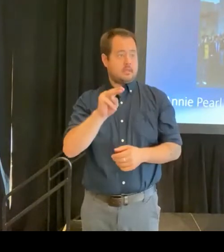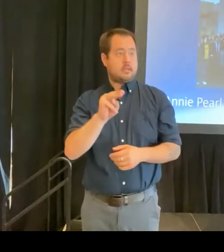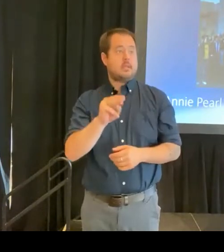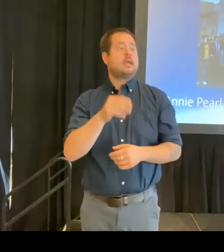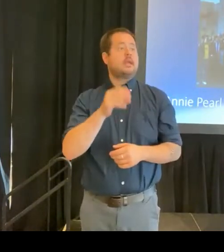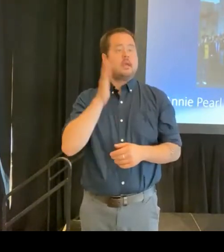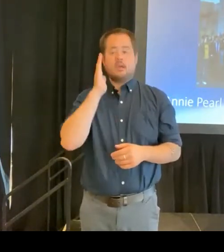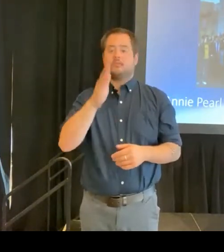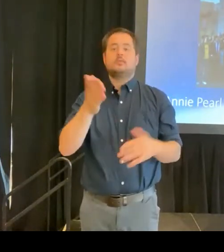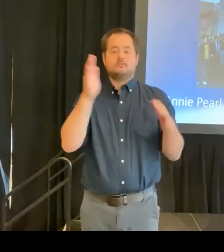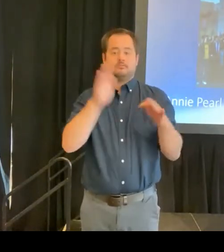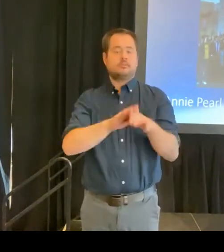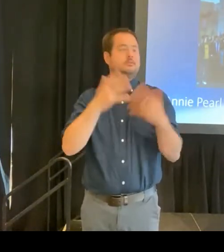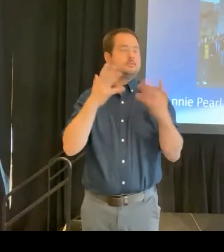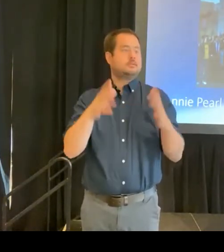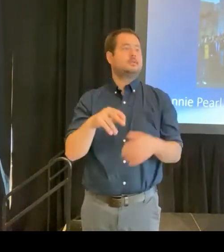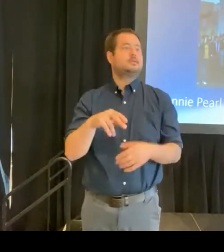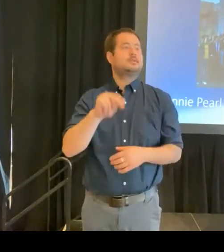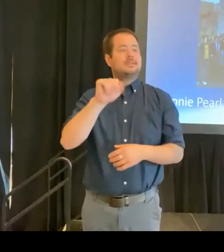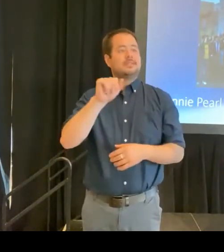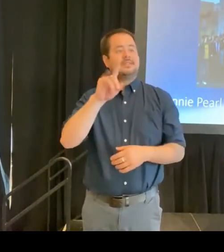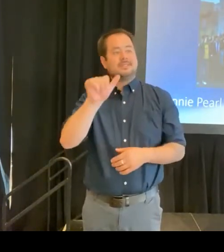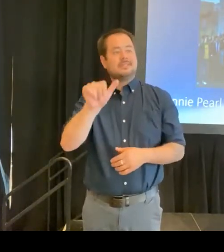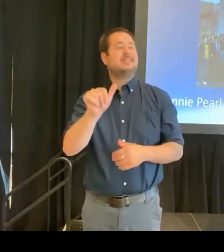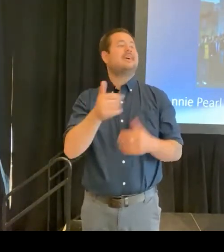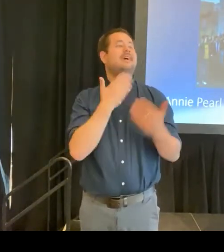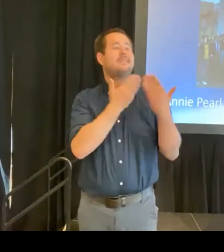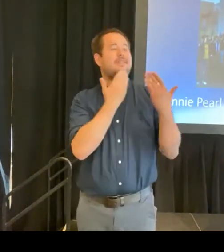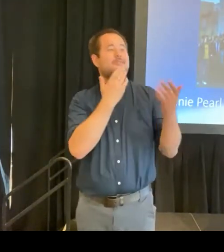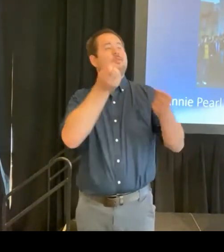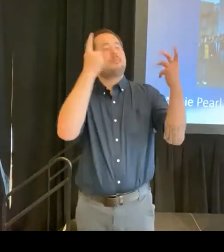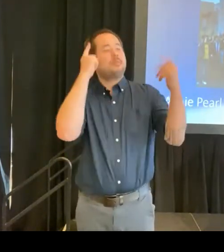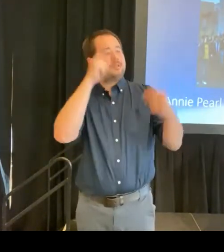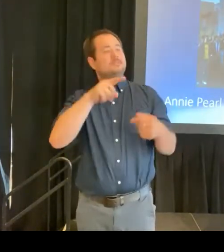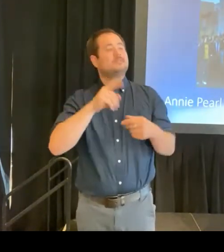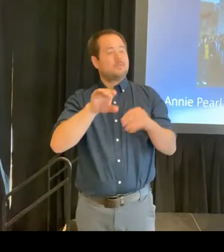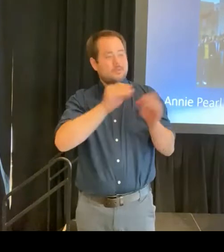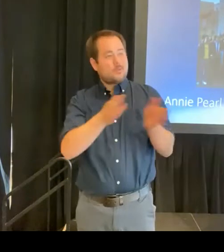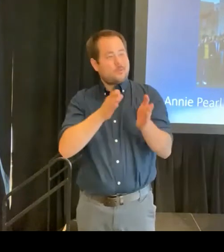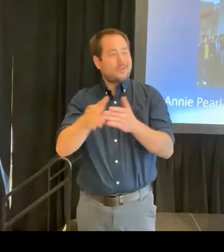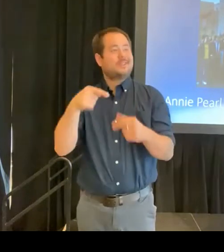us out. There's the air right there. I want to give her hand to put this together.